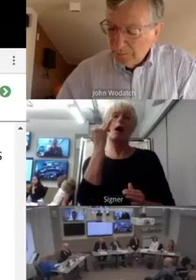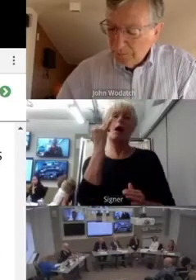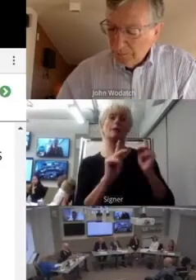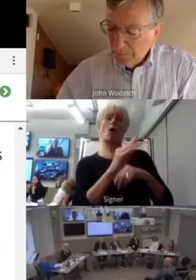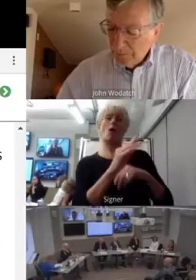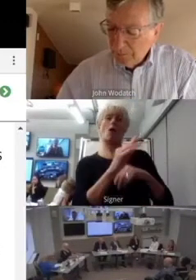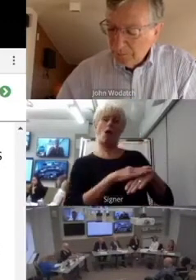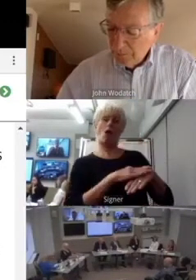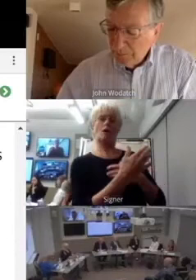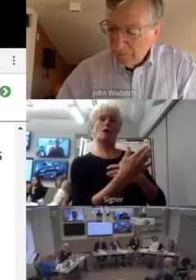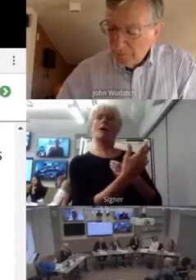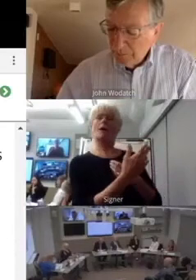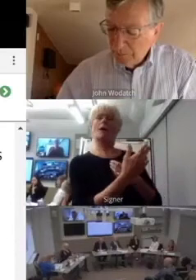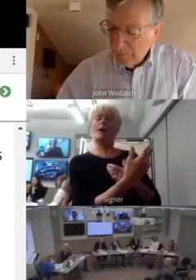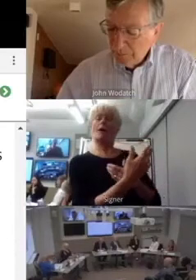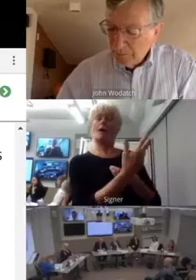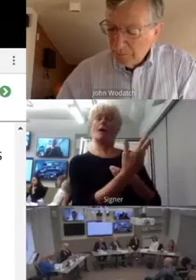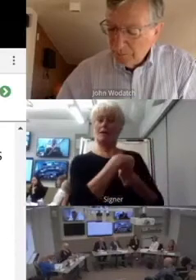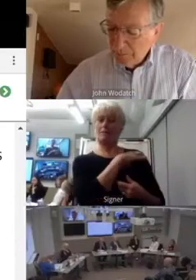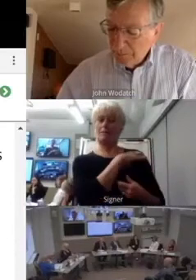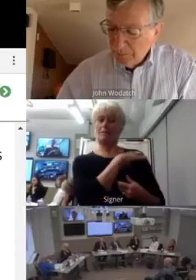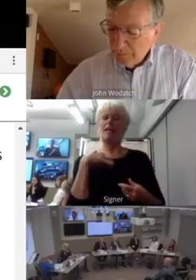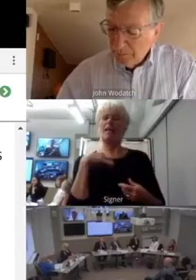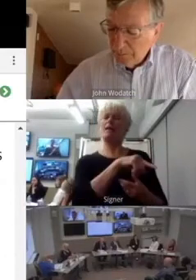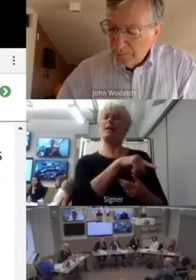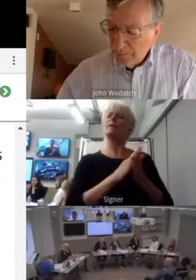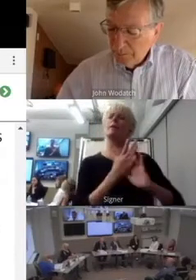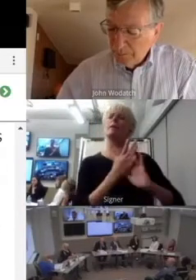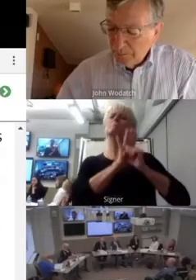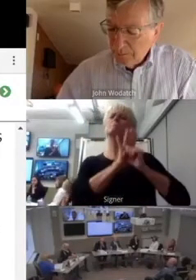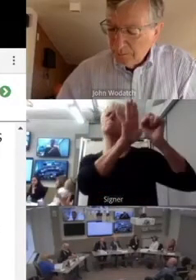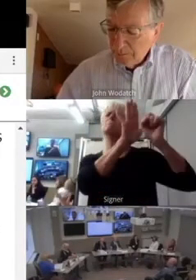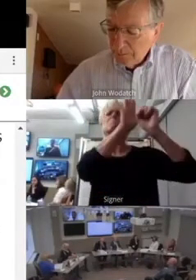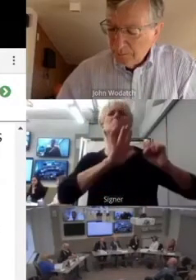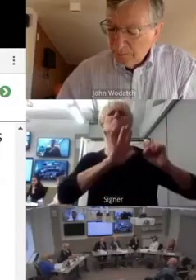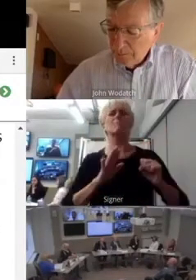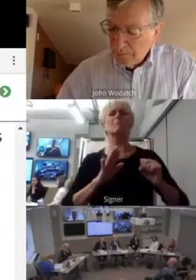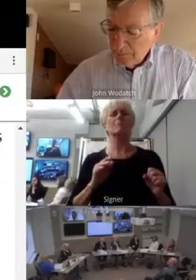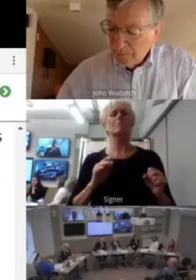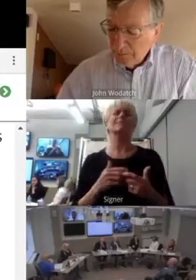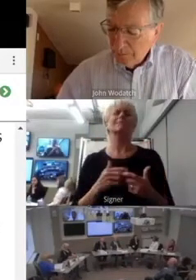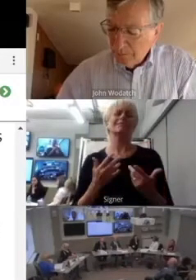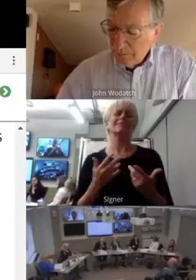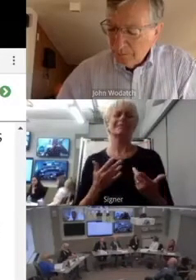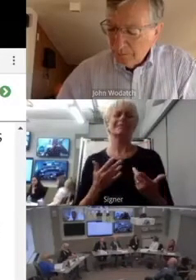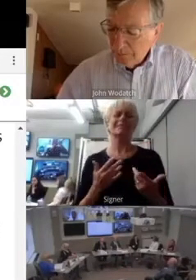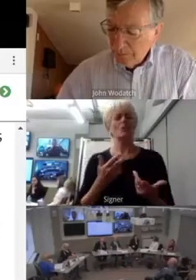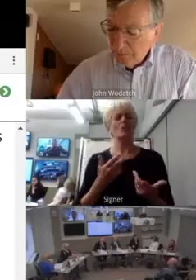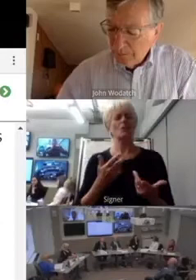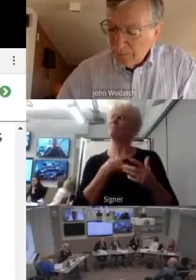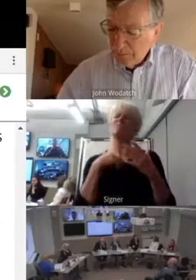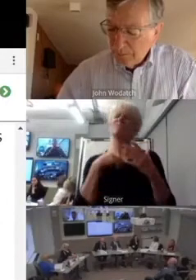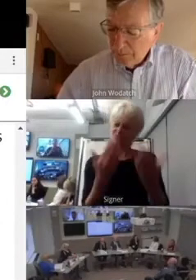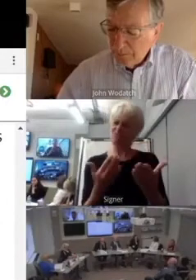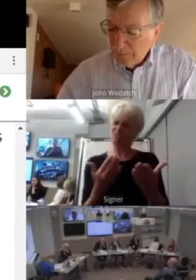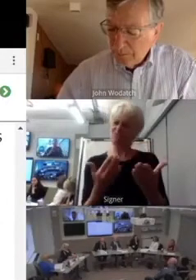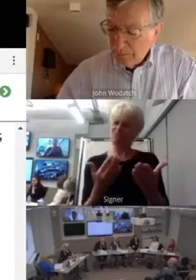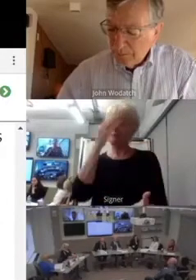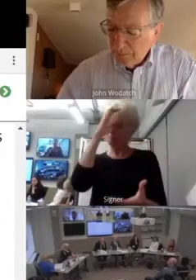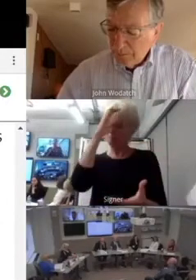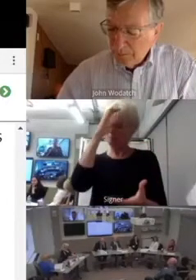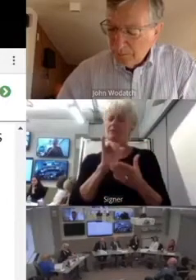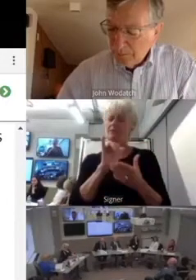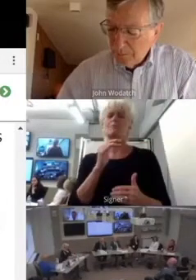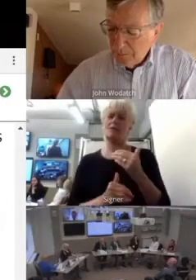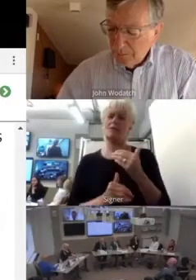issue was. And I strongly believe in the process. I think it makes the